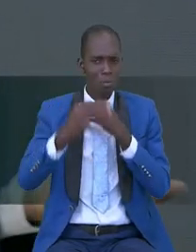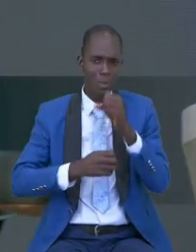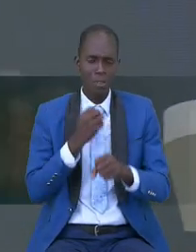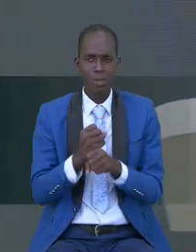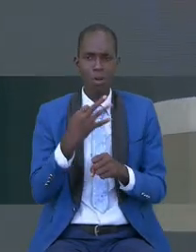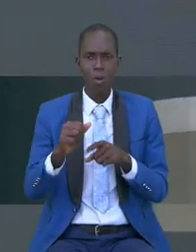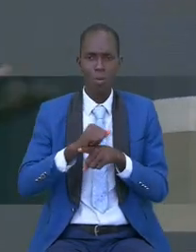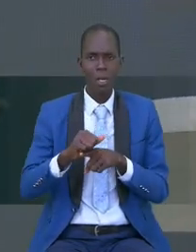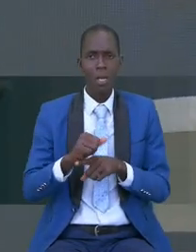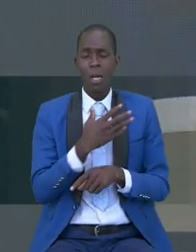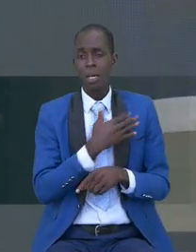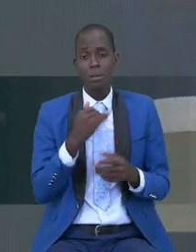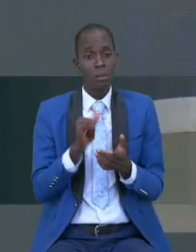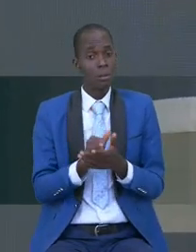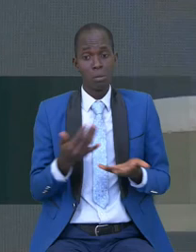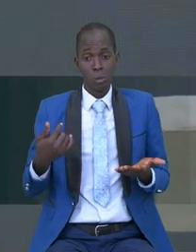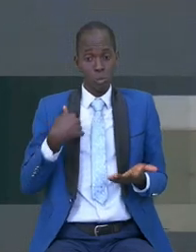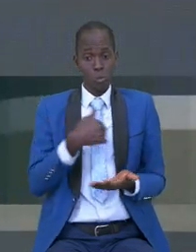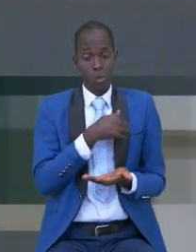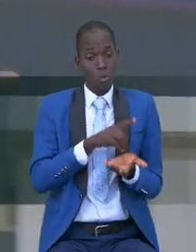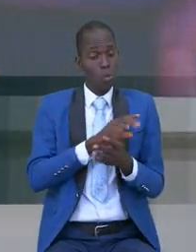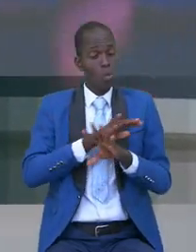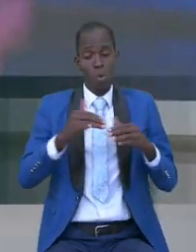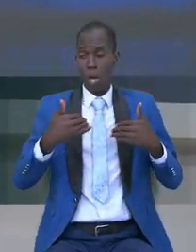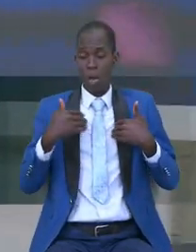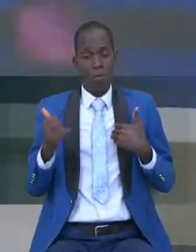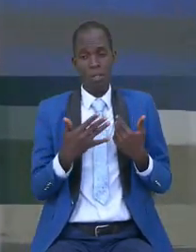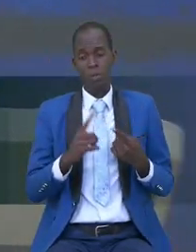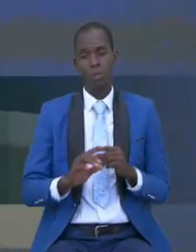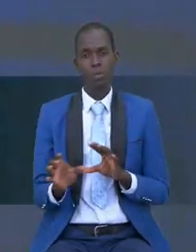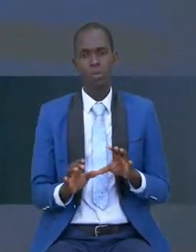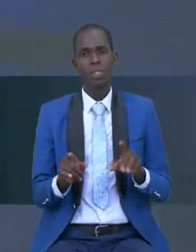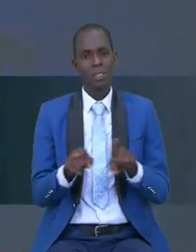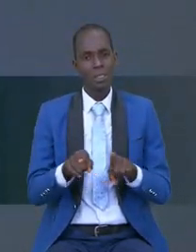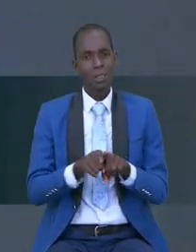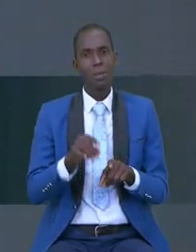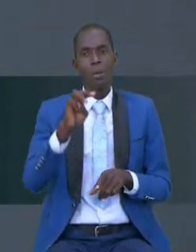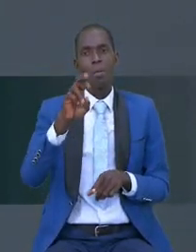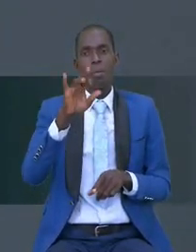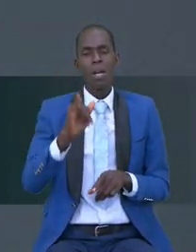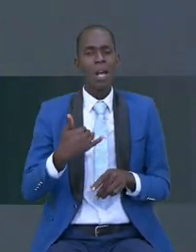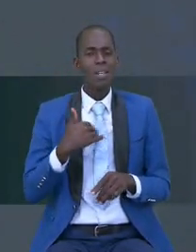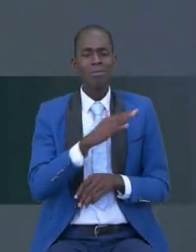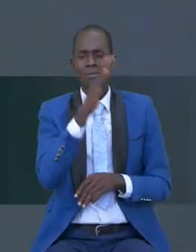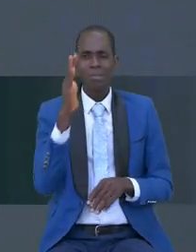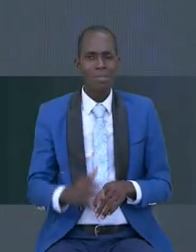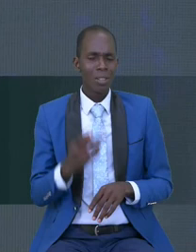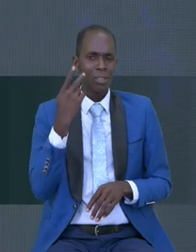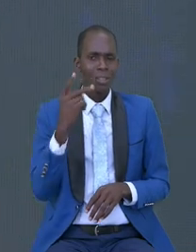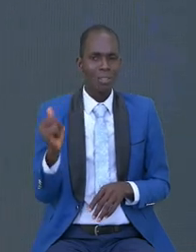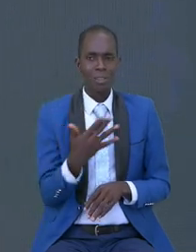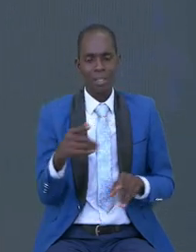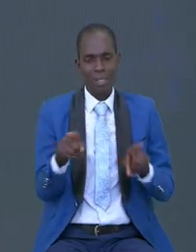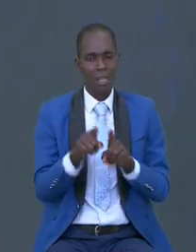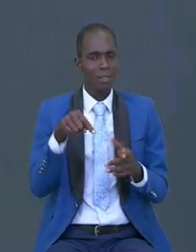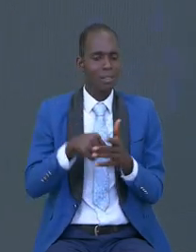say they don't have anything they can do. Mary had never seen anything like this in history.